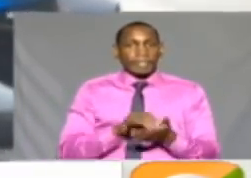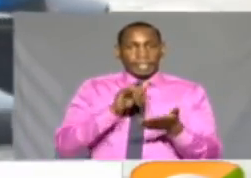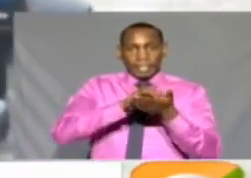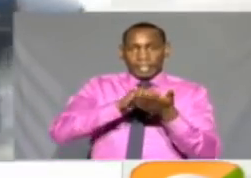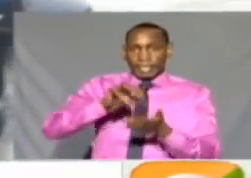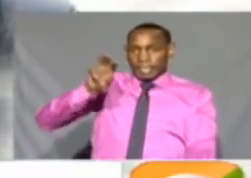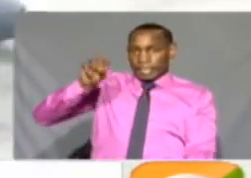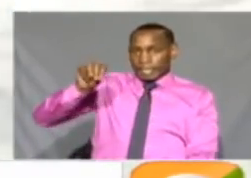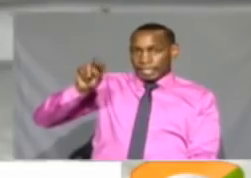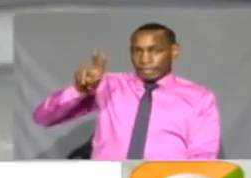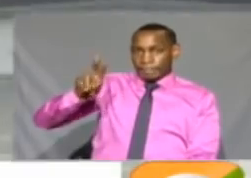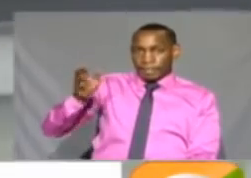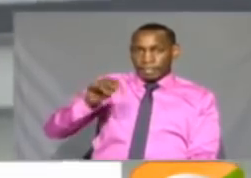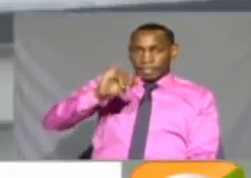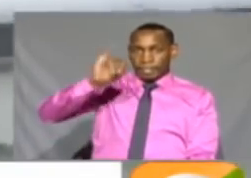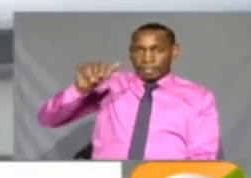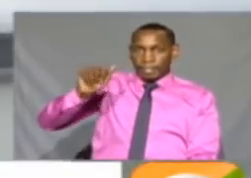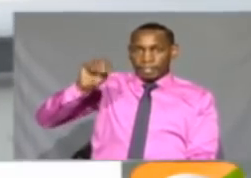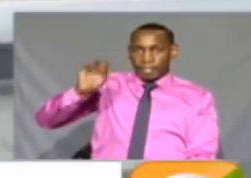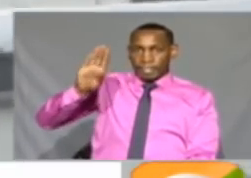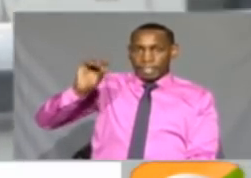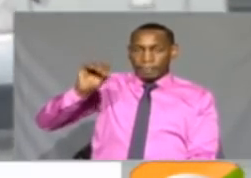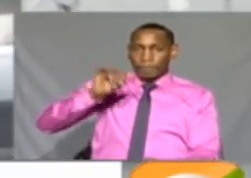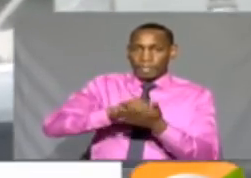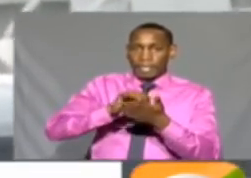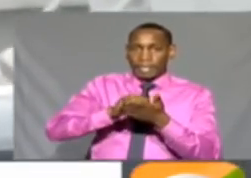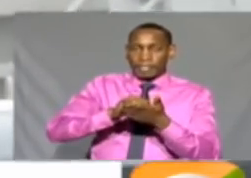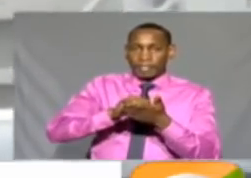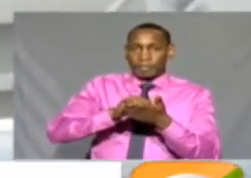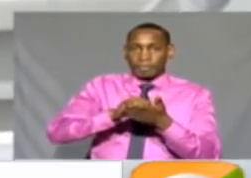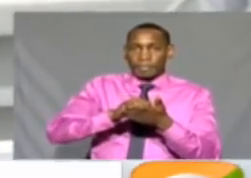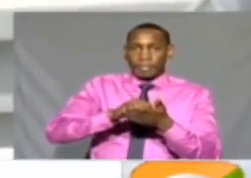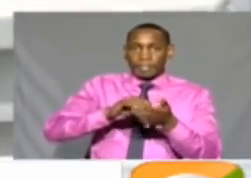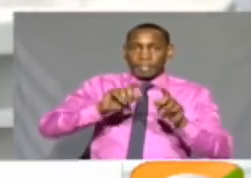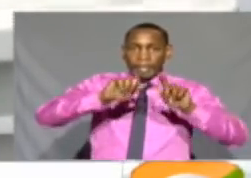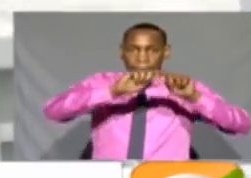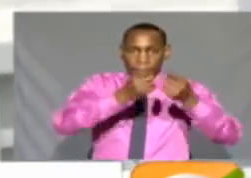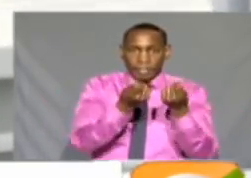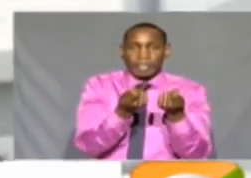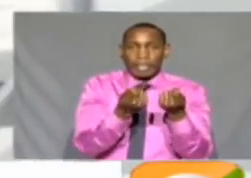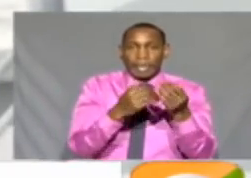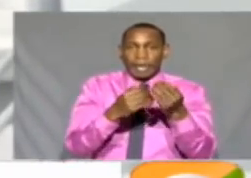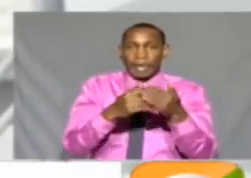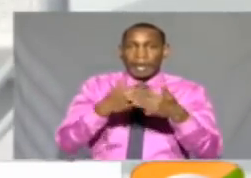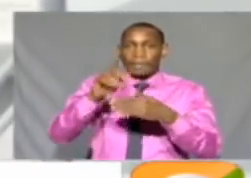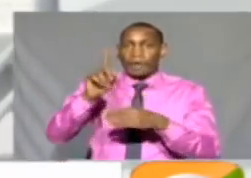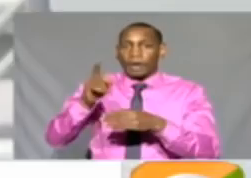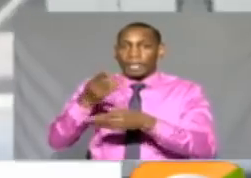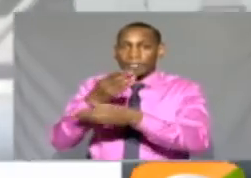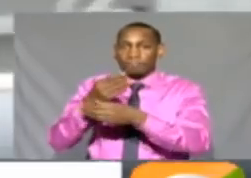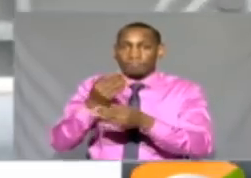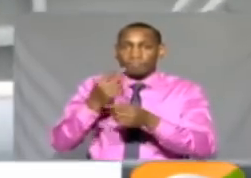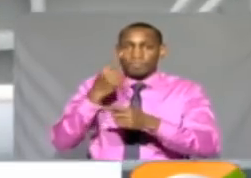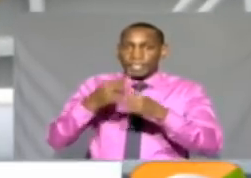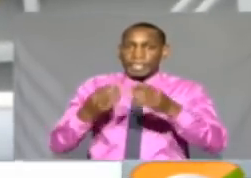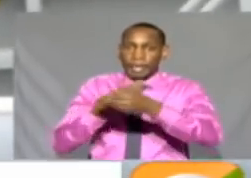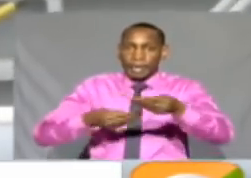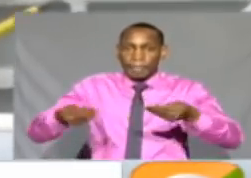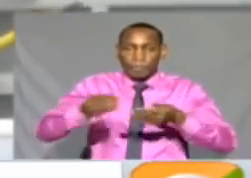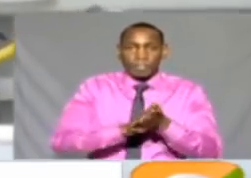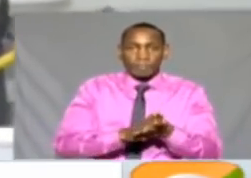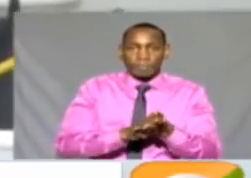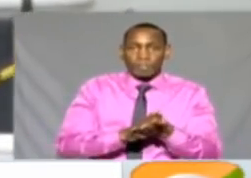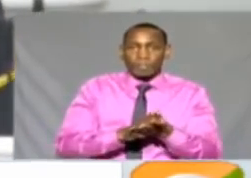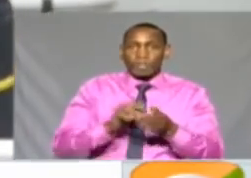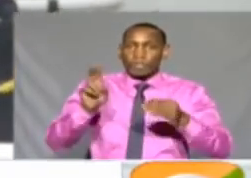MV Jumbo. The right? one that stalled less than a year after it had been bought. And do you know how long that took?